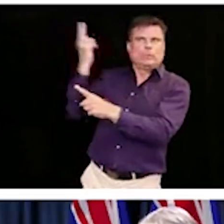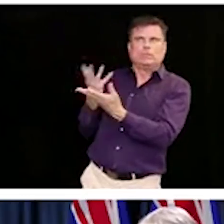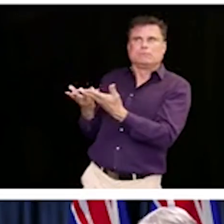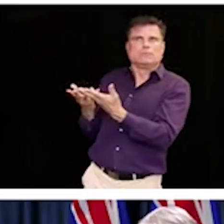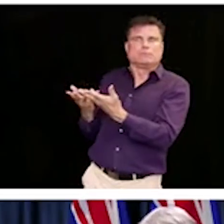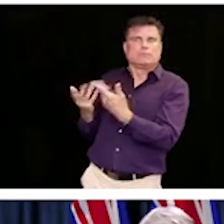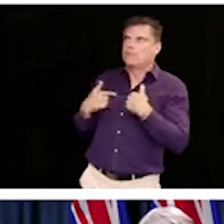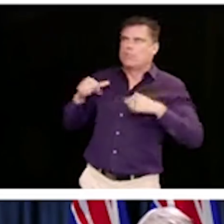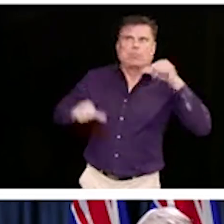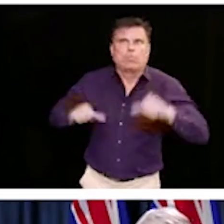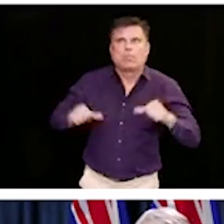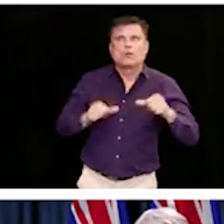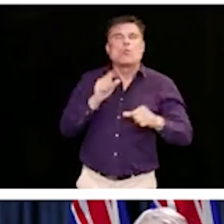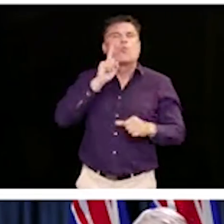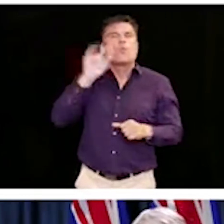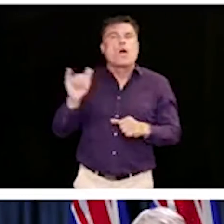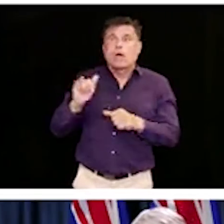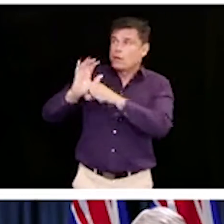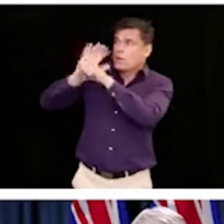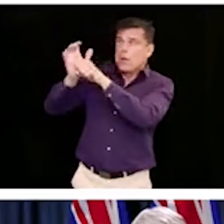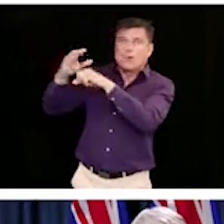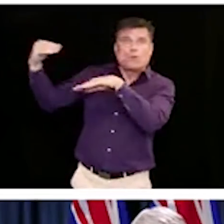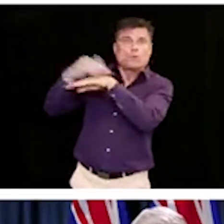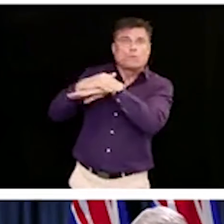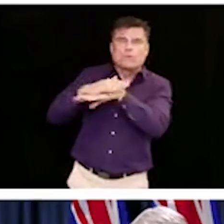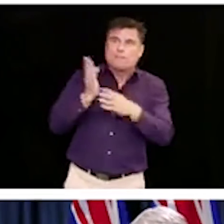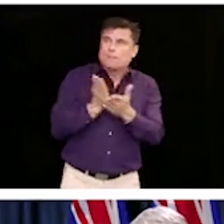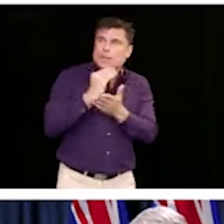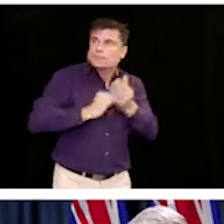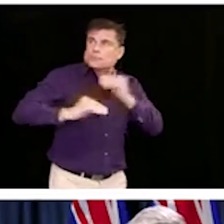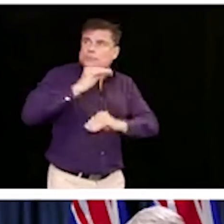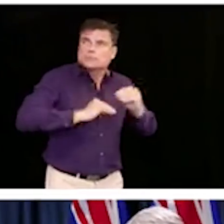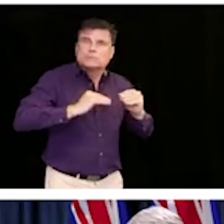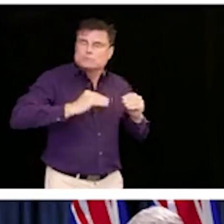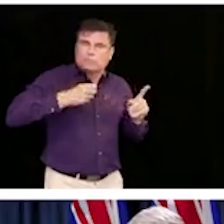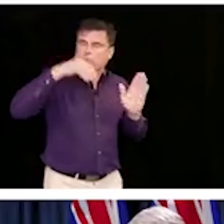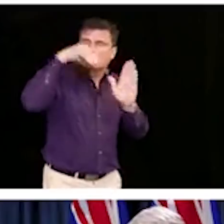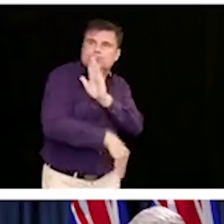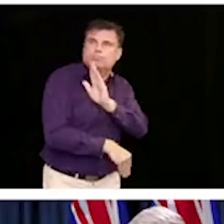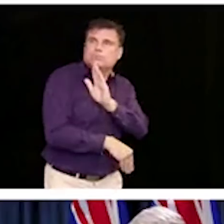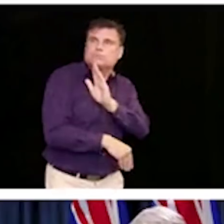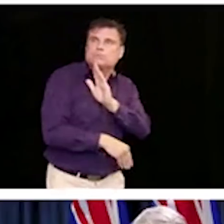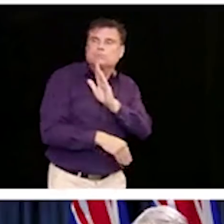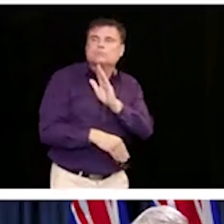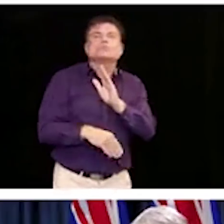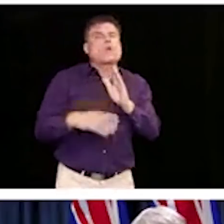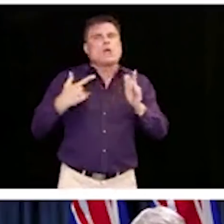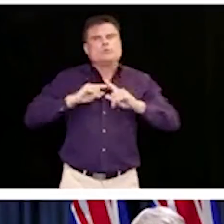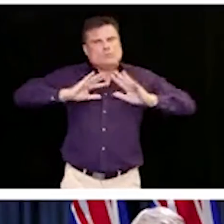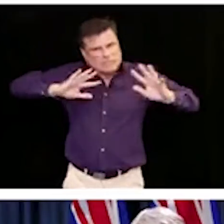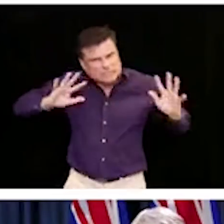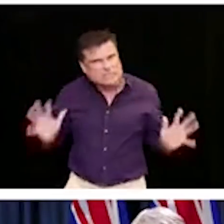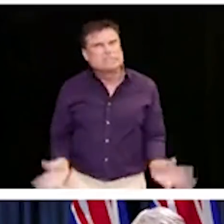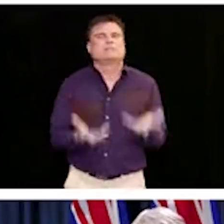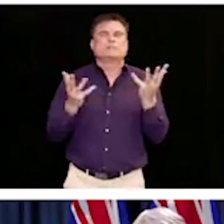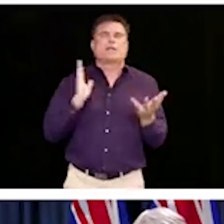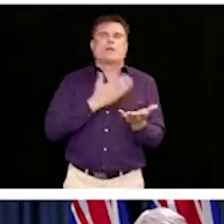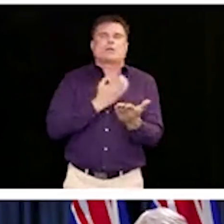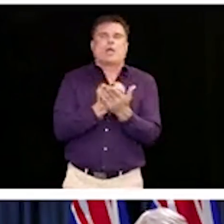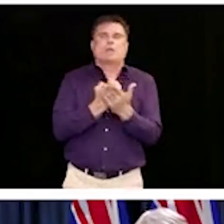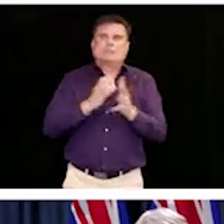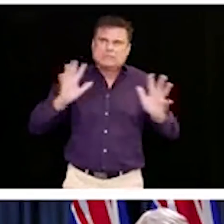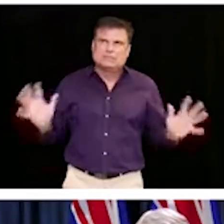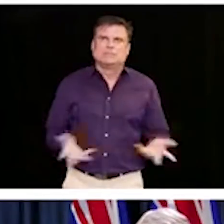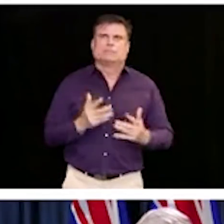regarding the magnitude of the economic decline caused by the pandemic and the path of recovery, and what kind of path the recovery takes